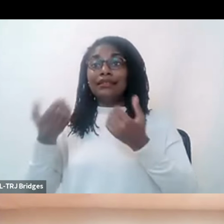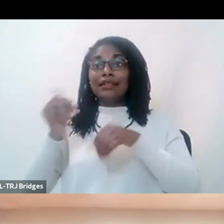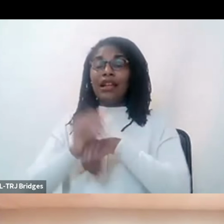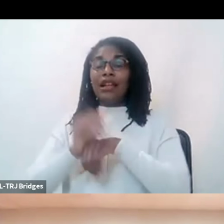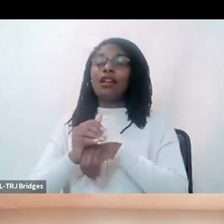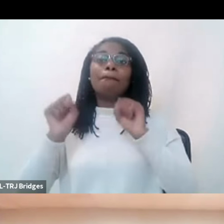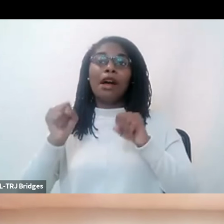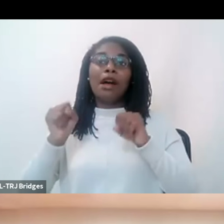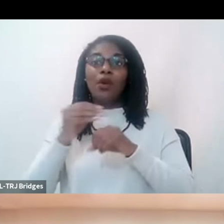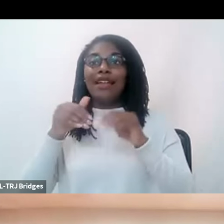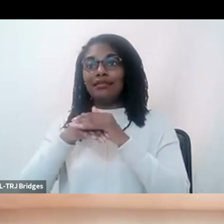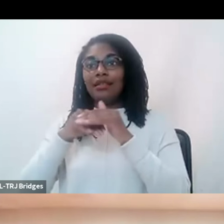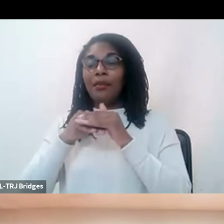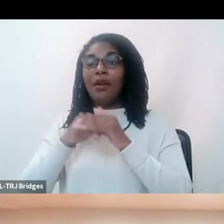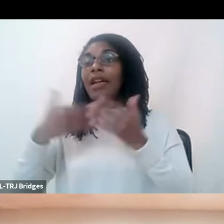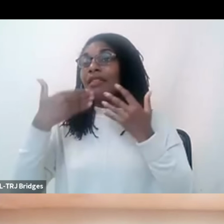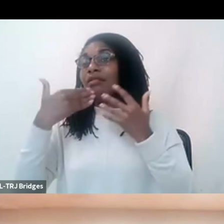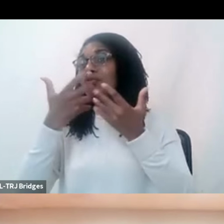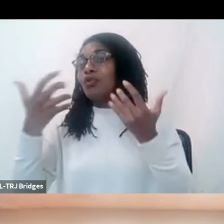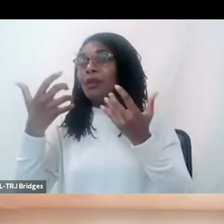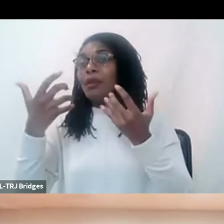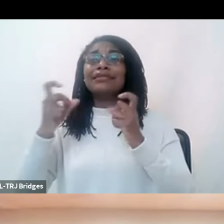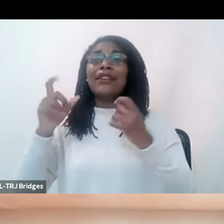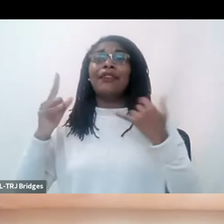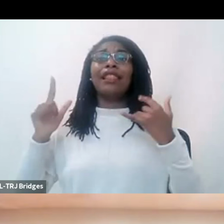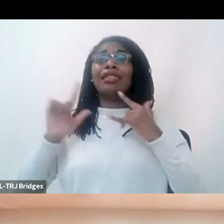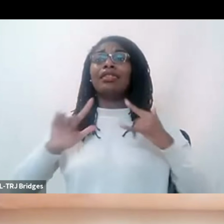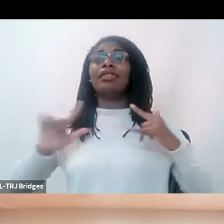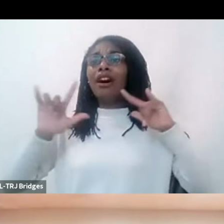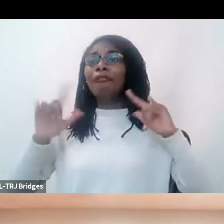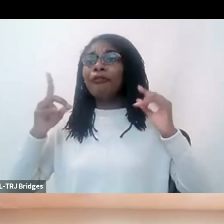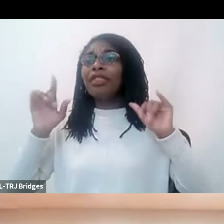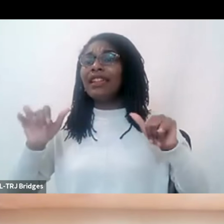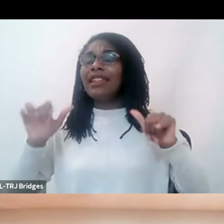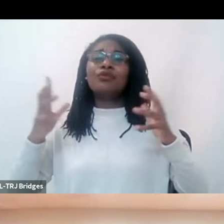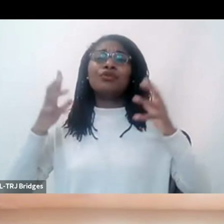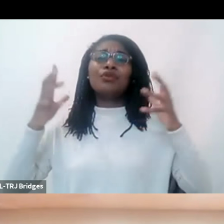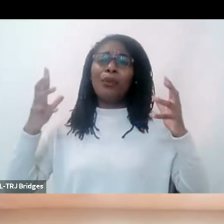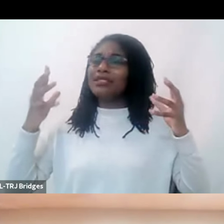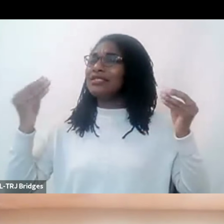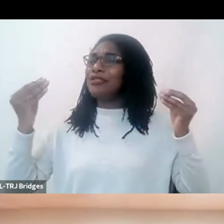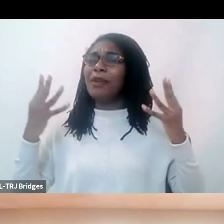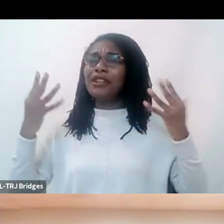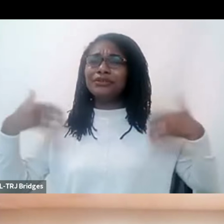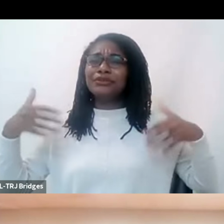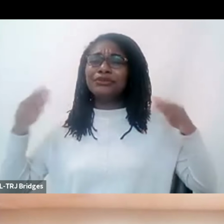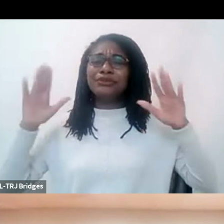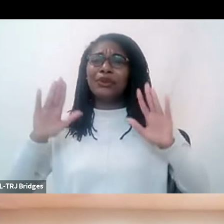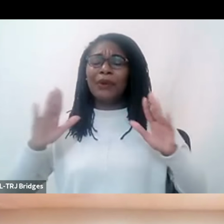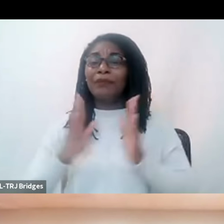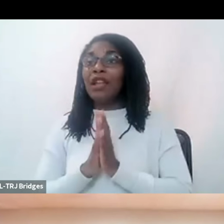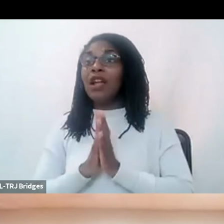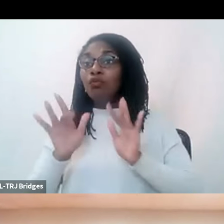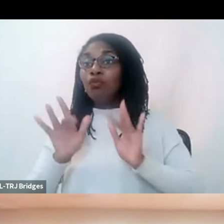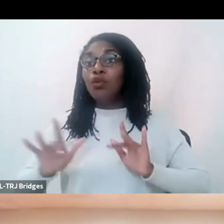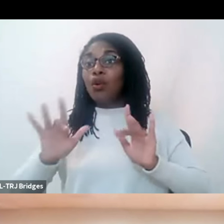really fantastic. Please show your love for this. It was just so much. It was great. A recording of this program will be